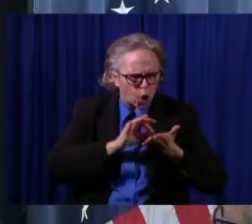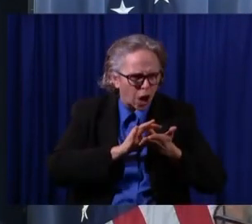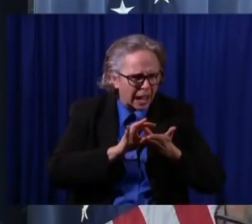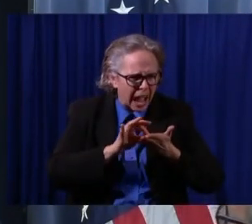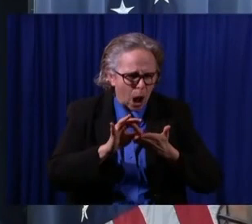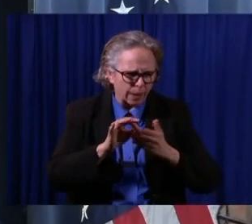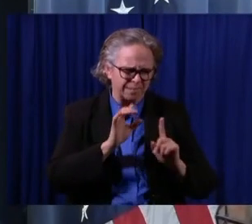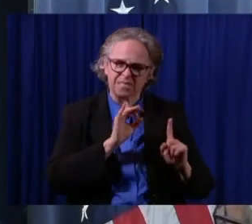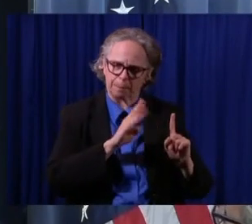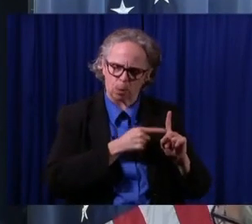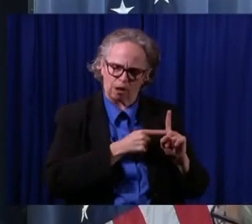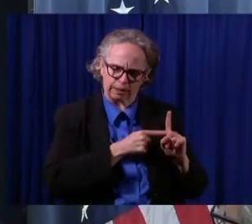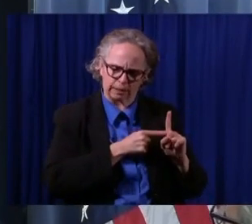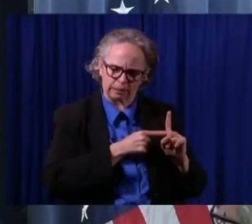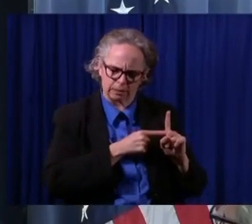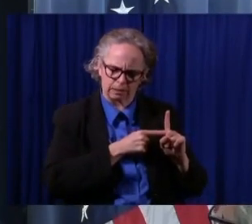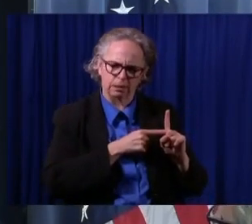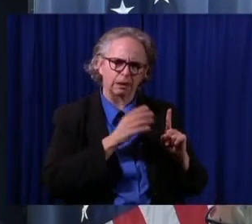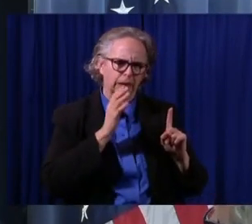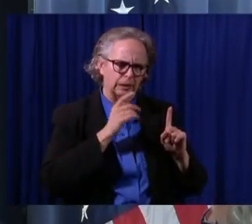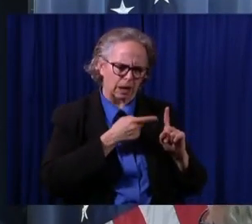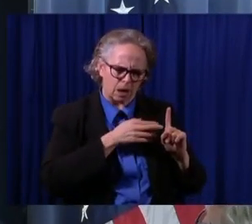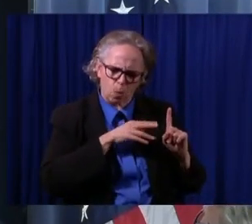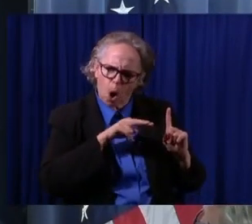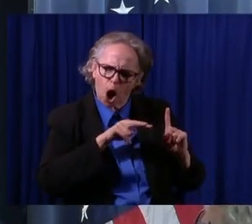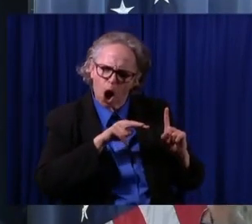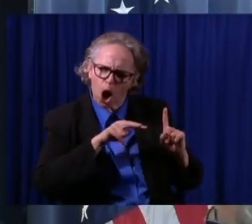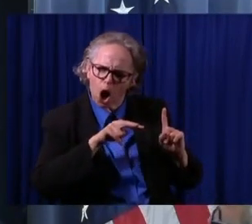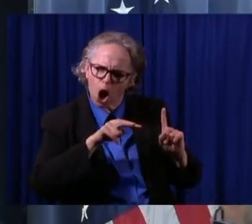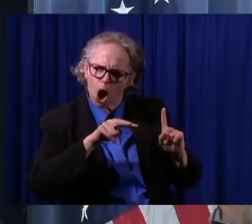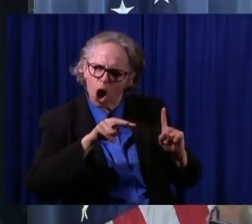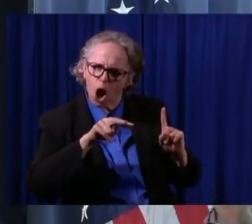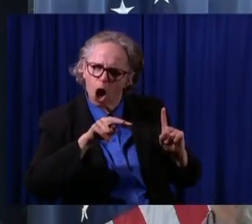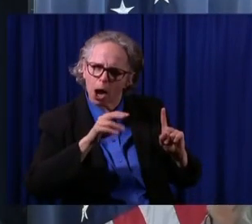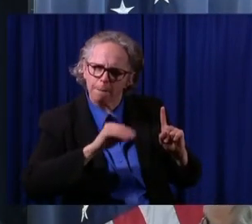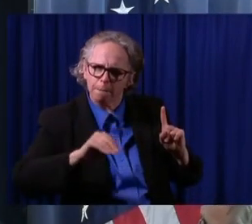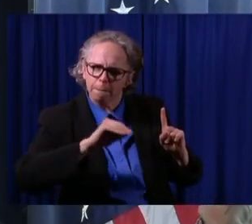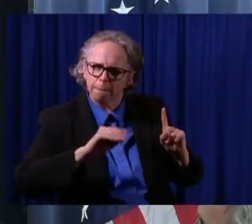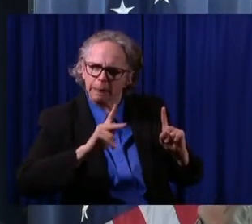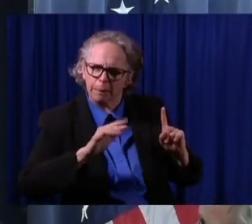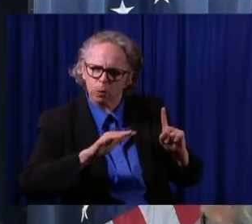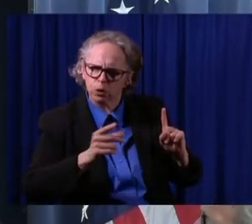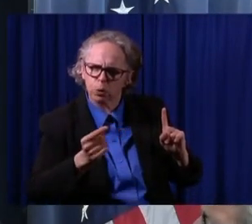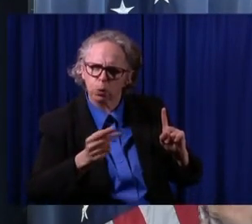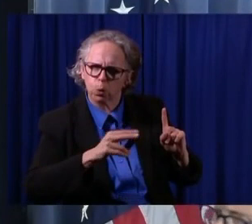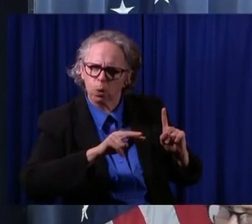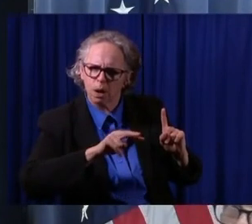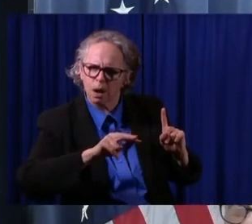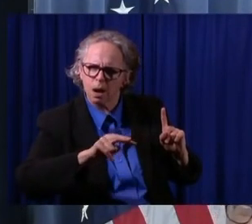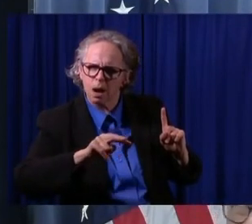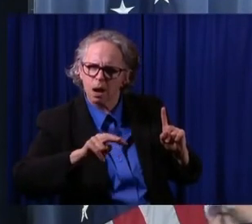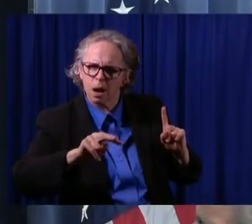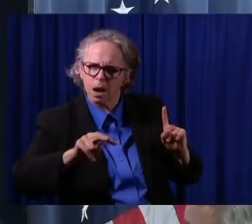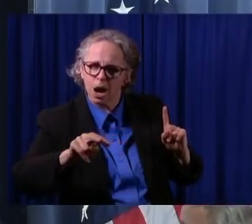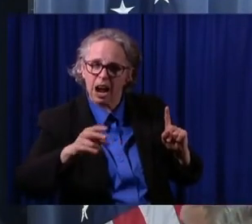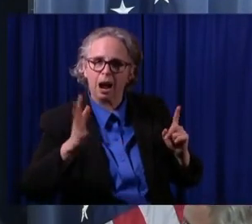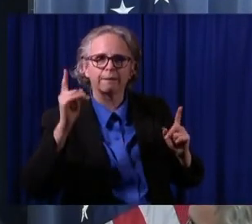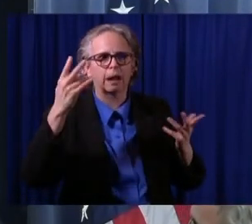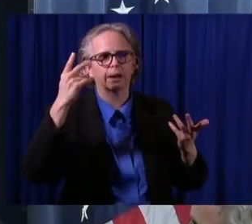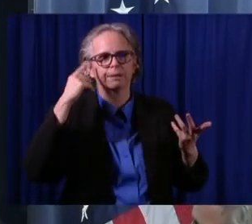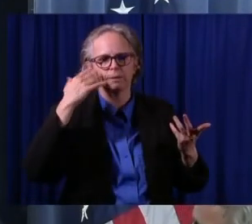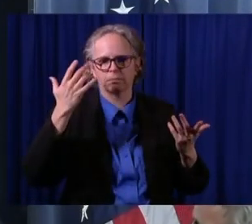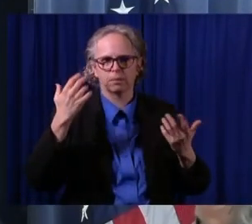guess. And what you've seen is that the driving went down. Statewide, it went